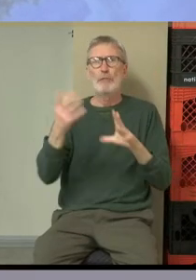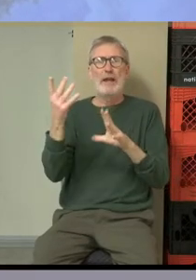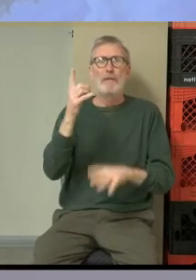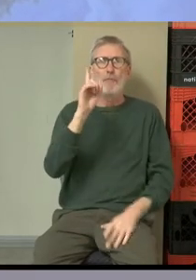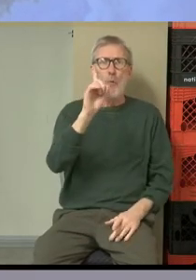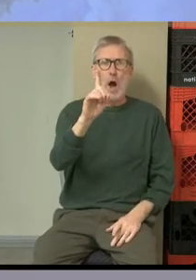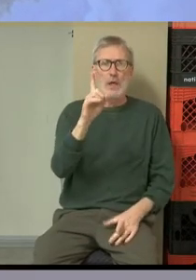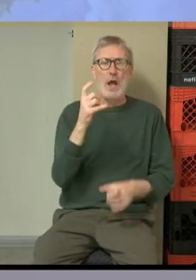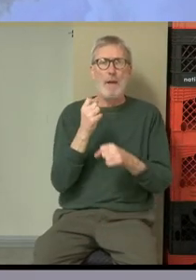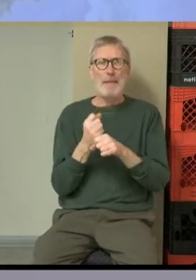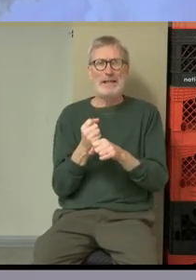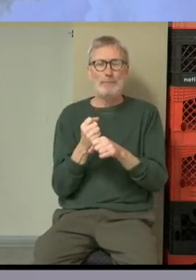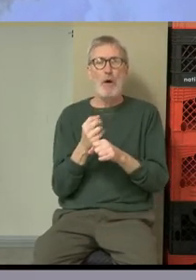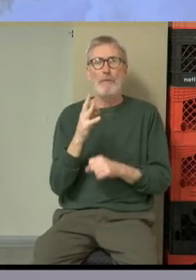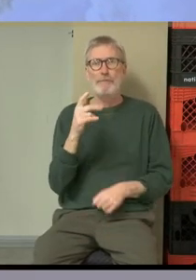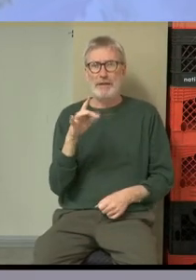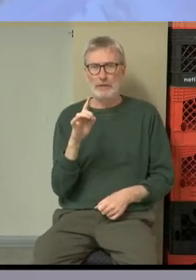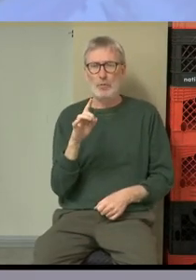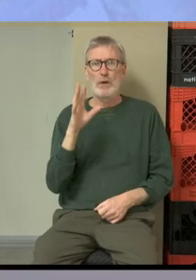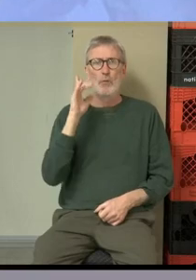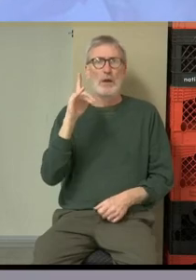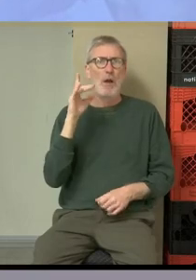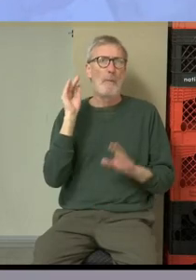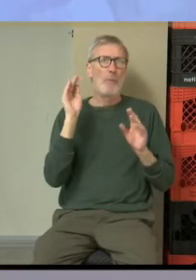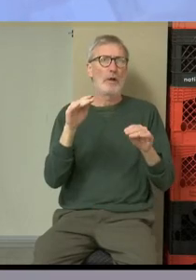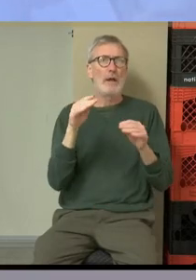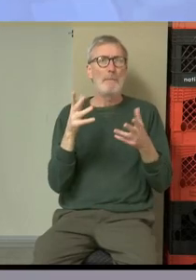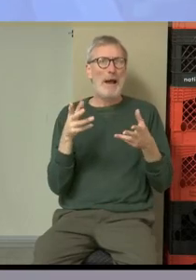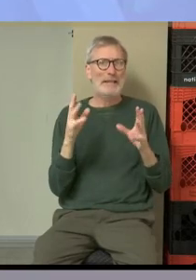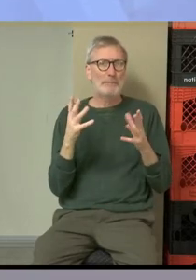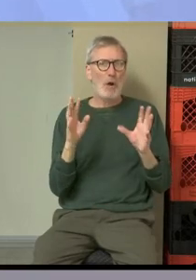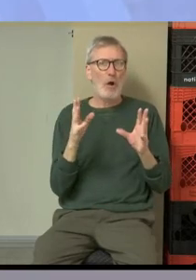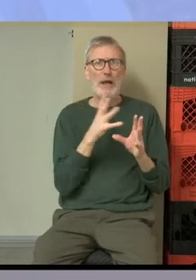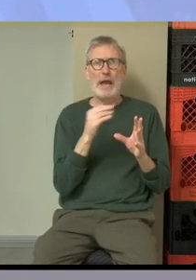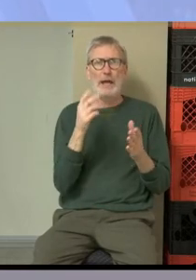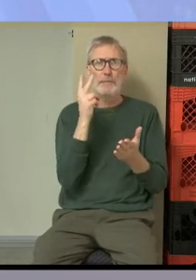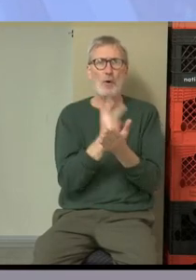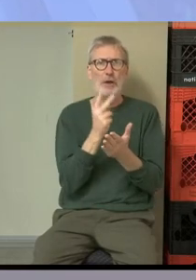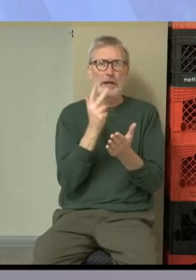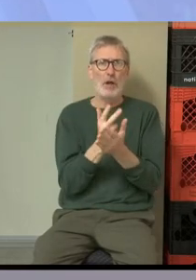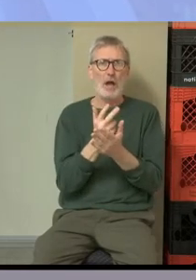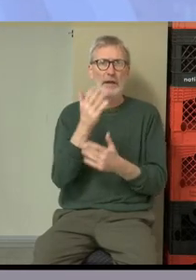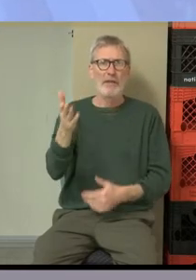field and putting the basketball court and parking lot there.